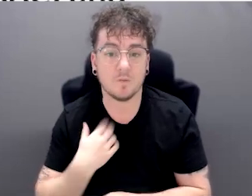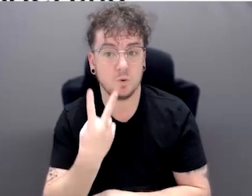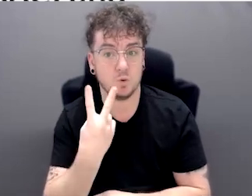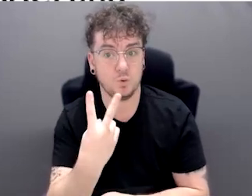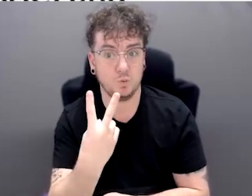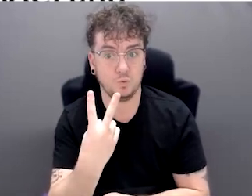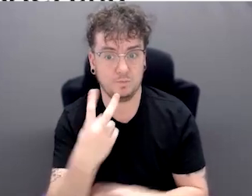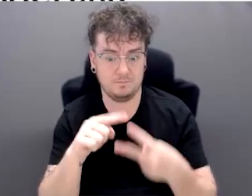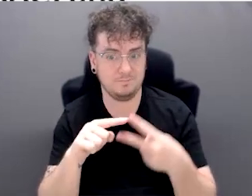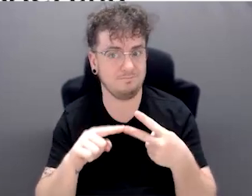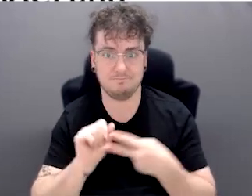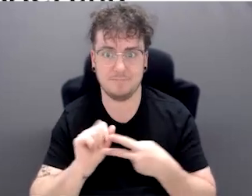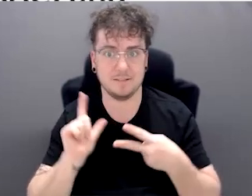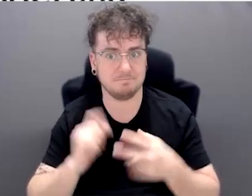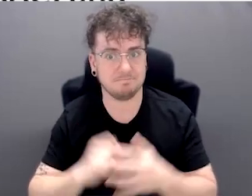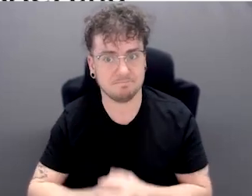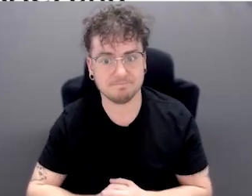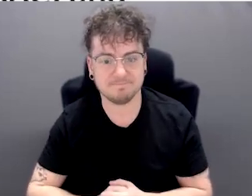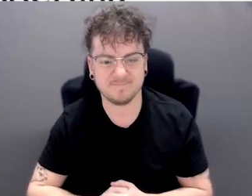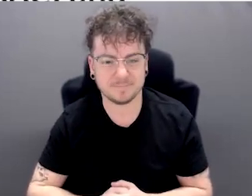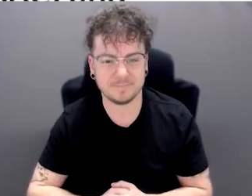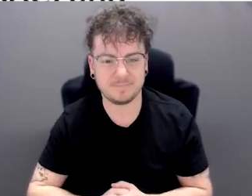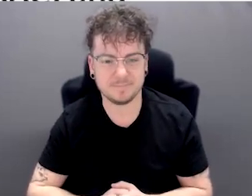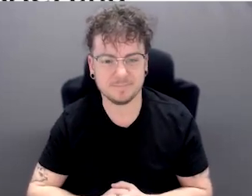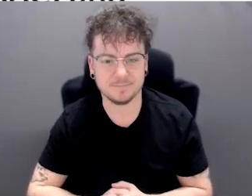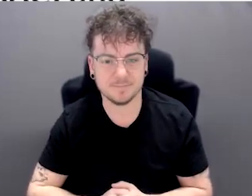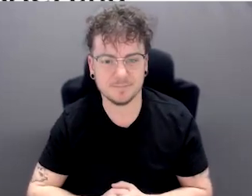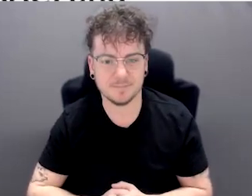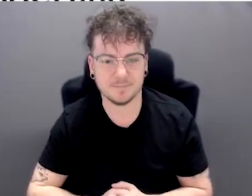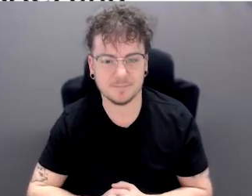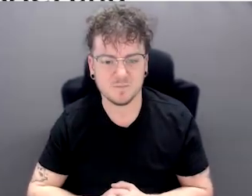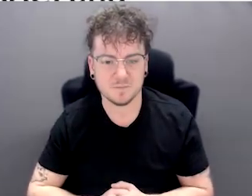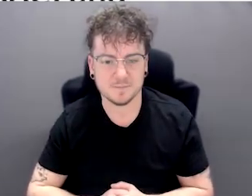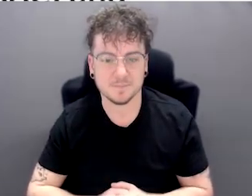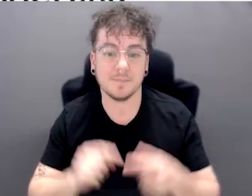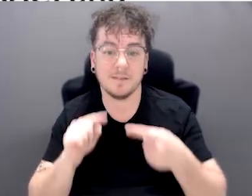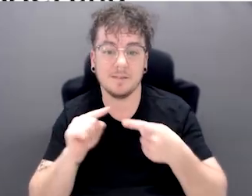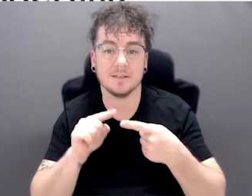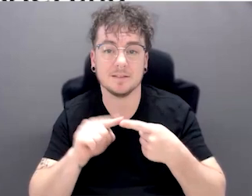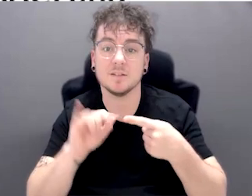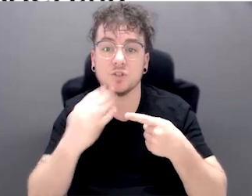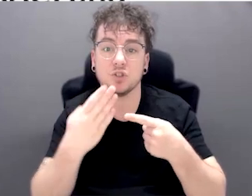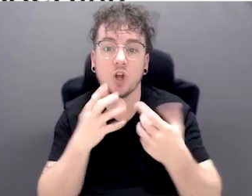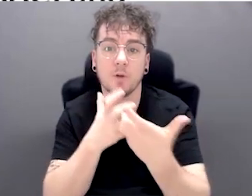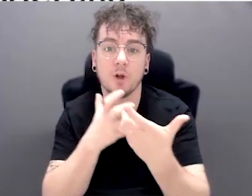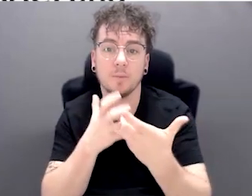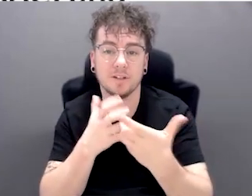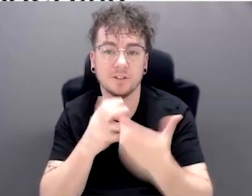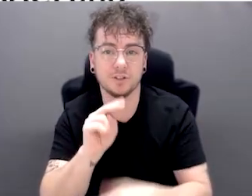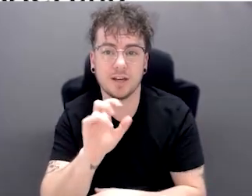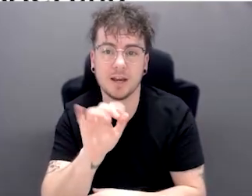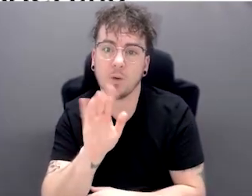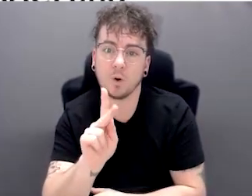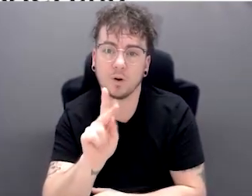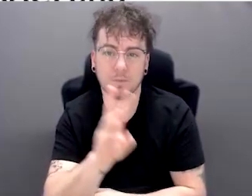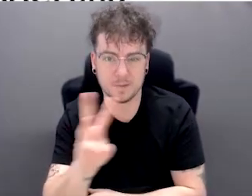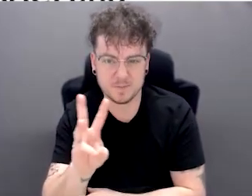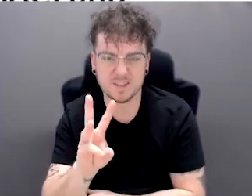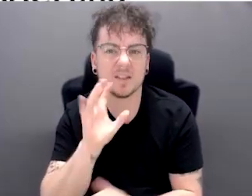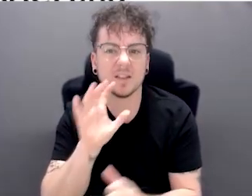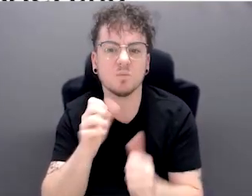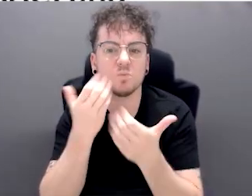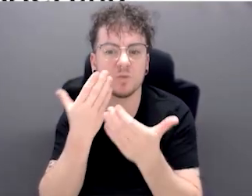were identified. The Job Accommodation Network website provides suggestions for employees with speech